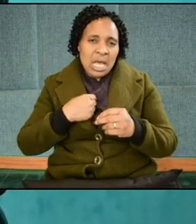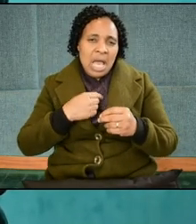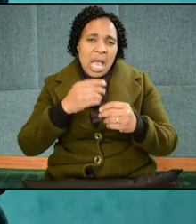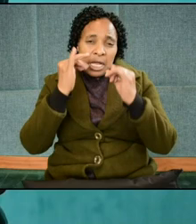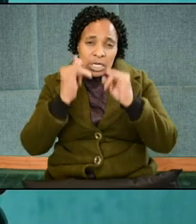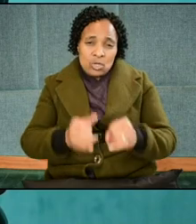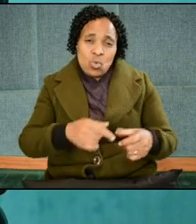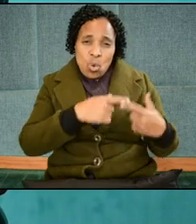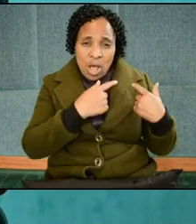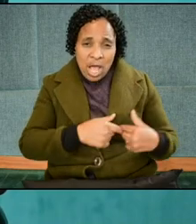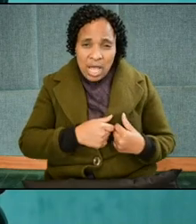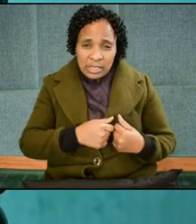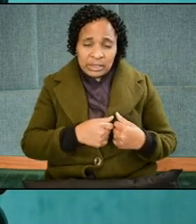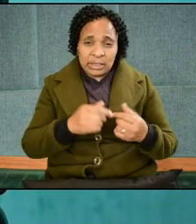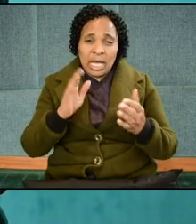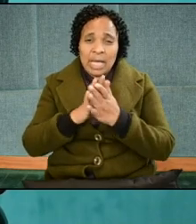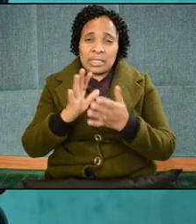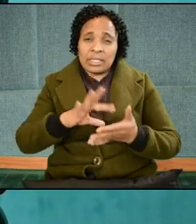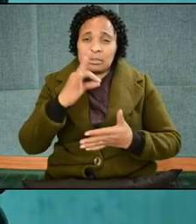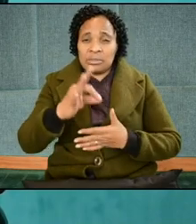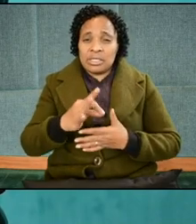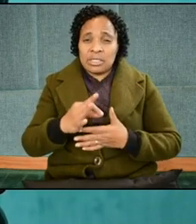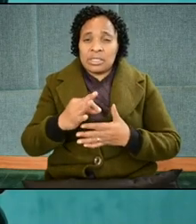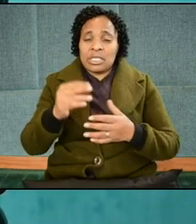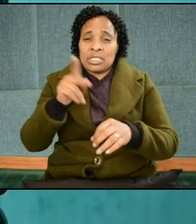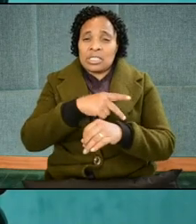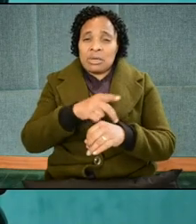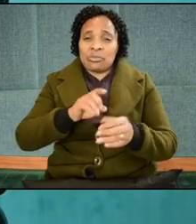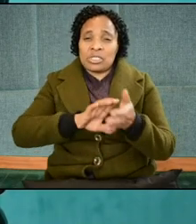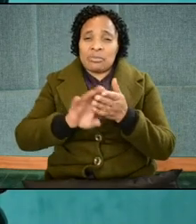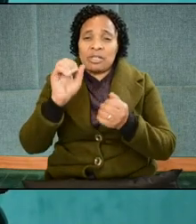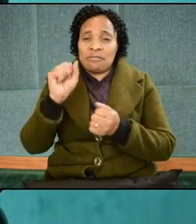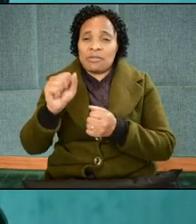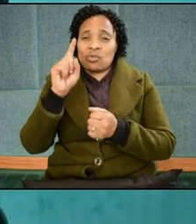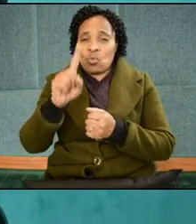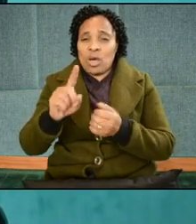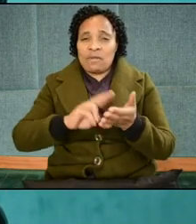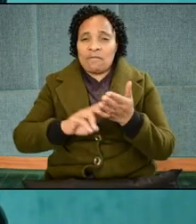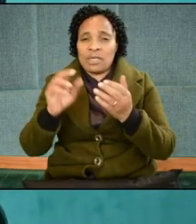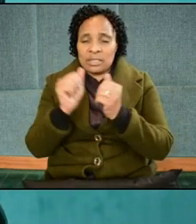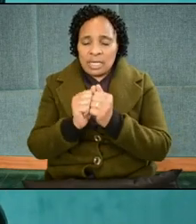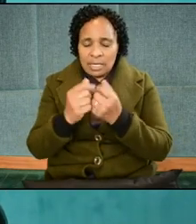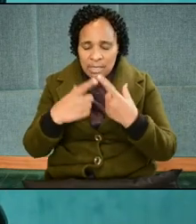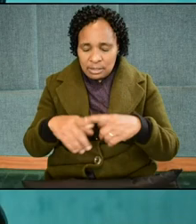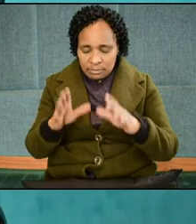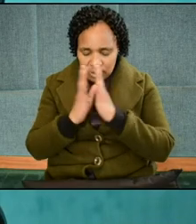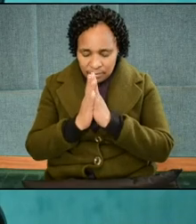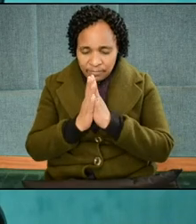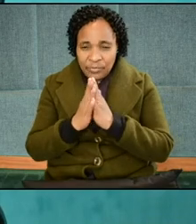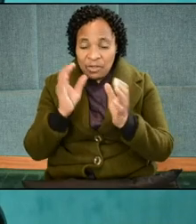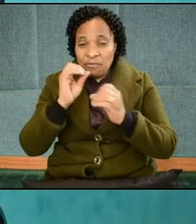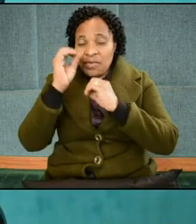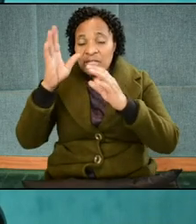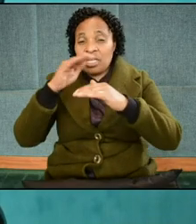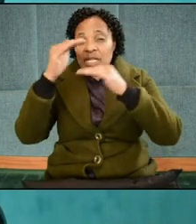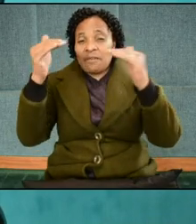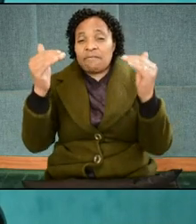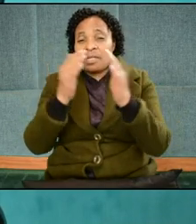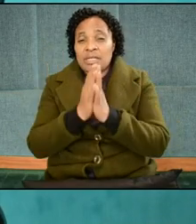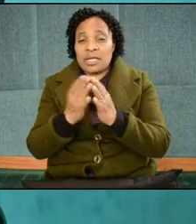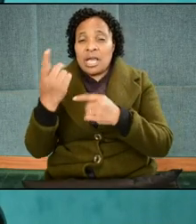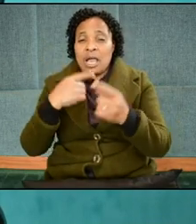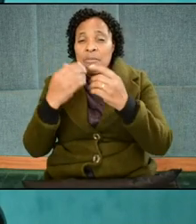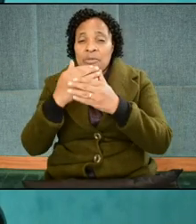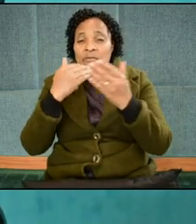right spirit within me. That's Psalms 51:10. Let's pray. Father in heaven, we